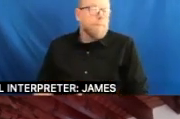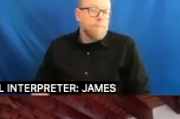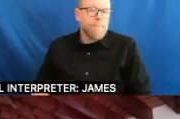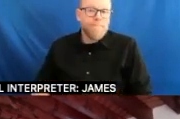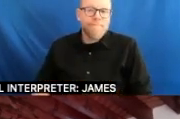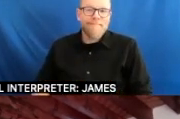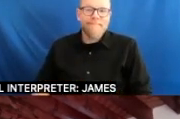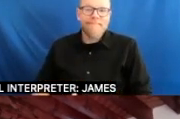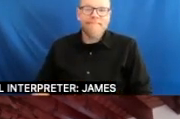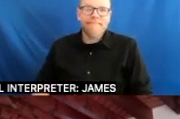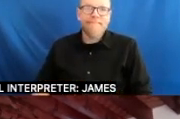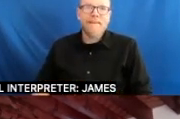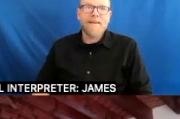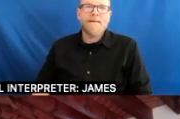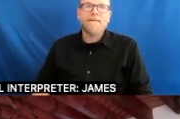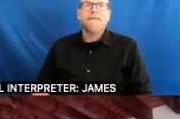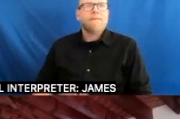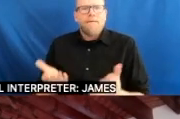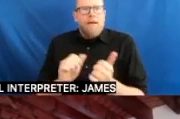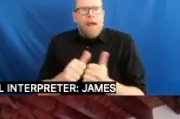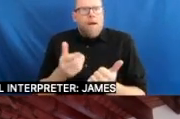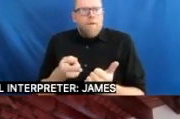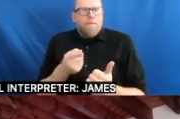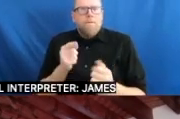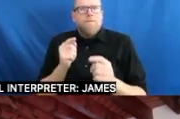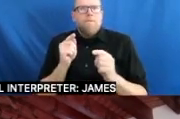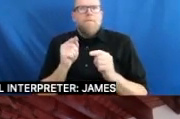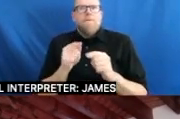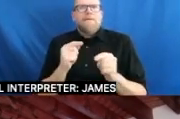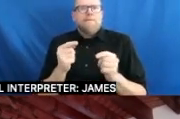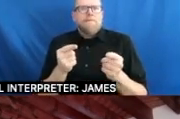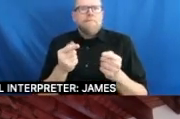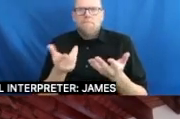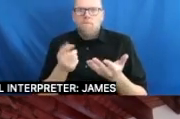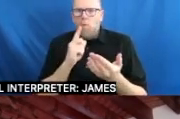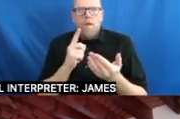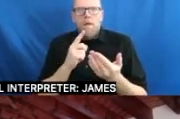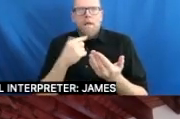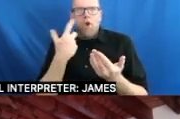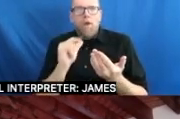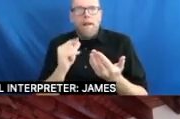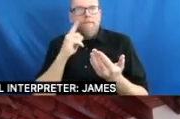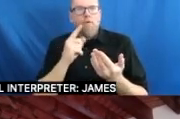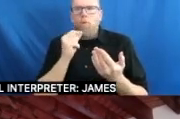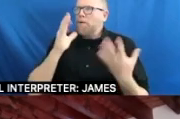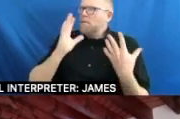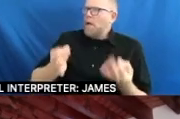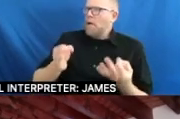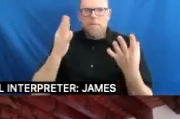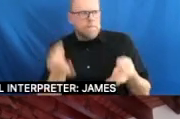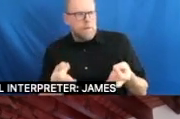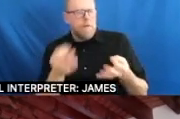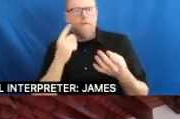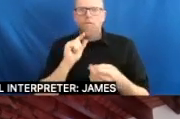management. And then how does this actually play out when it comes to decision making in a